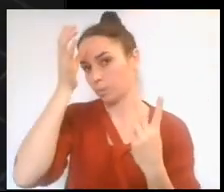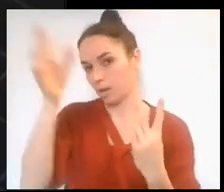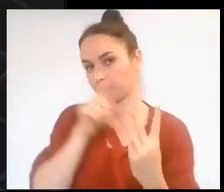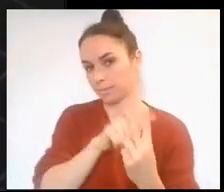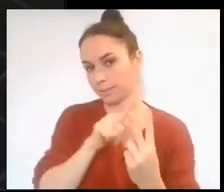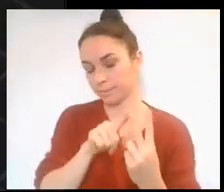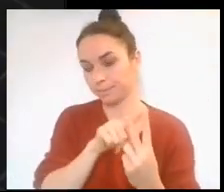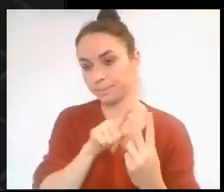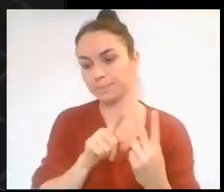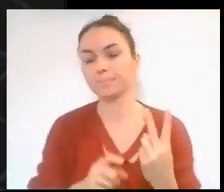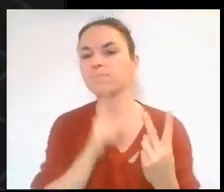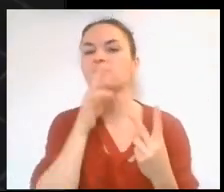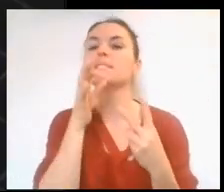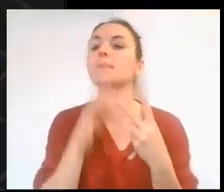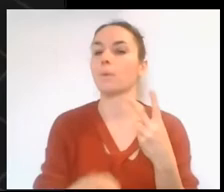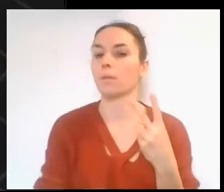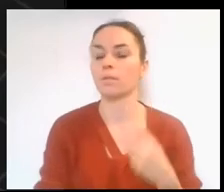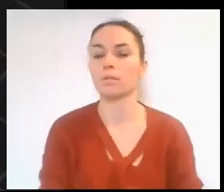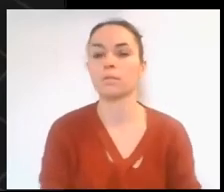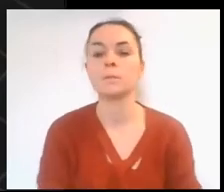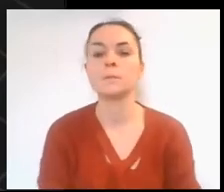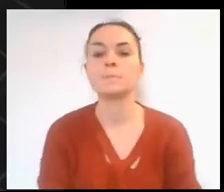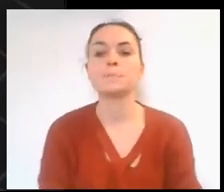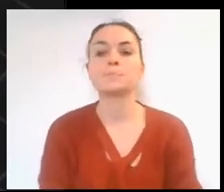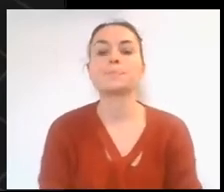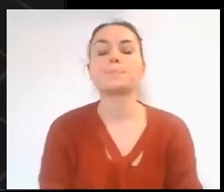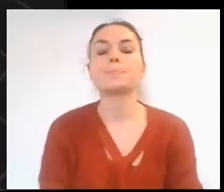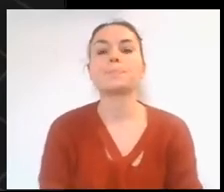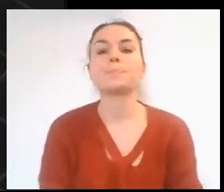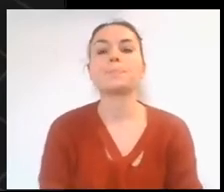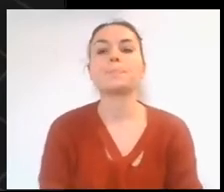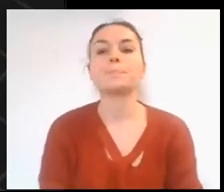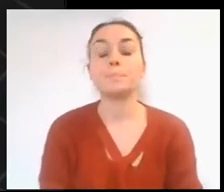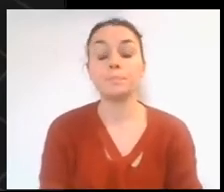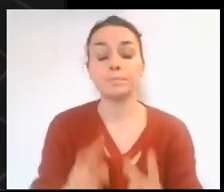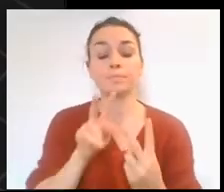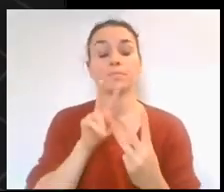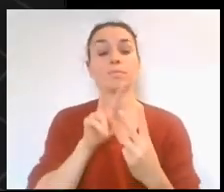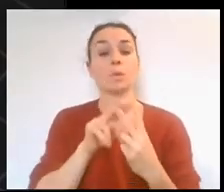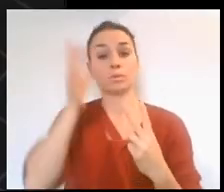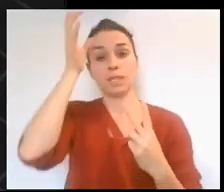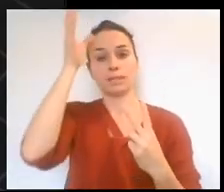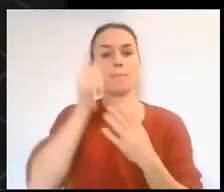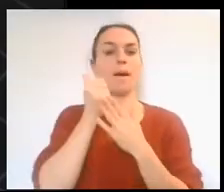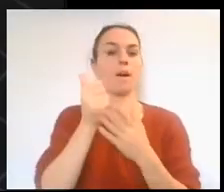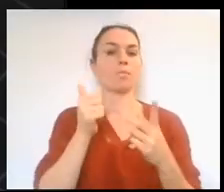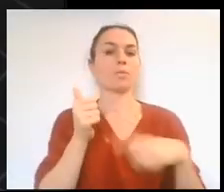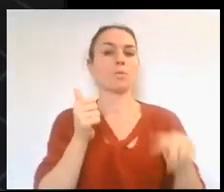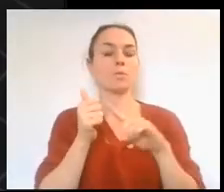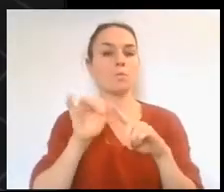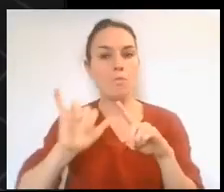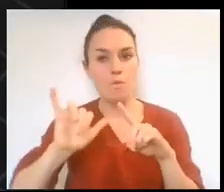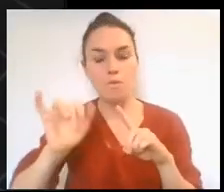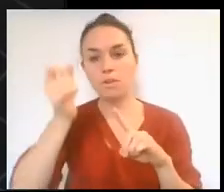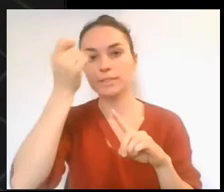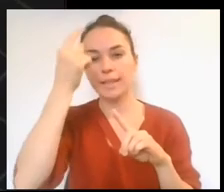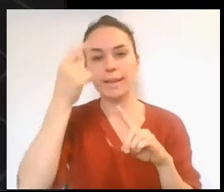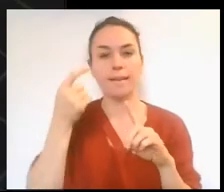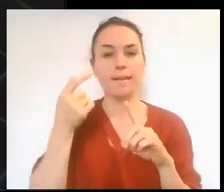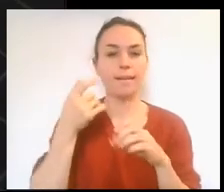But they're very simple. And it will help us understand exactly how the universe has